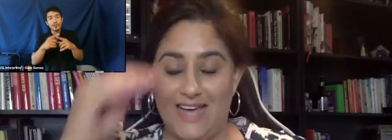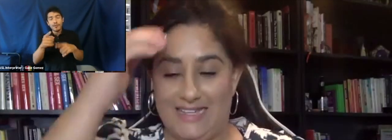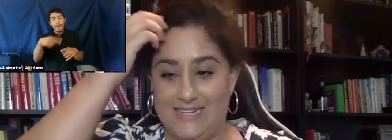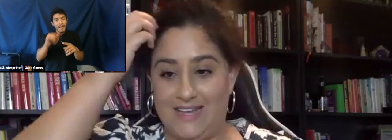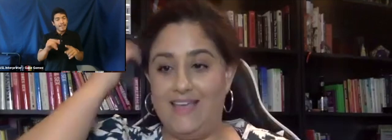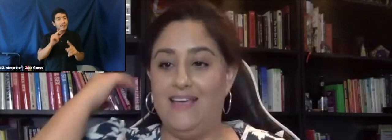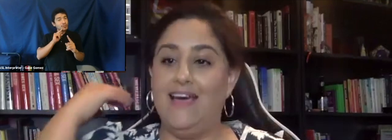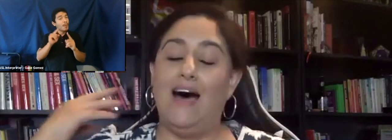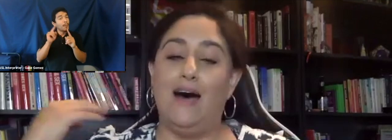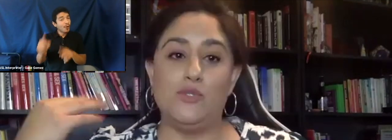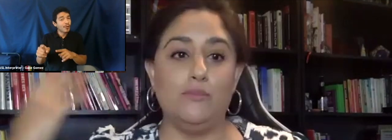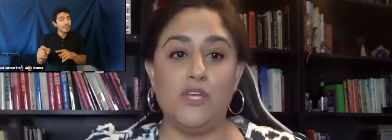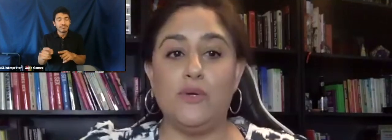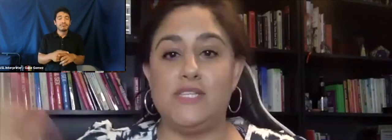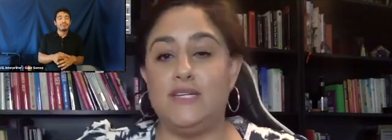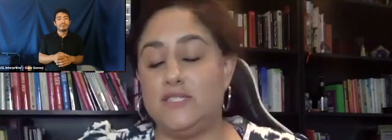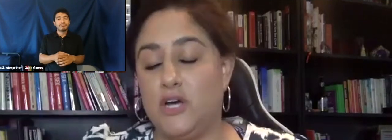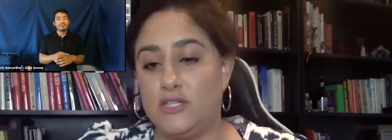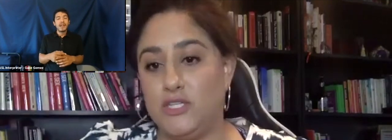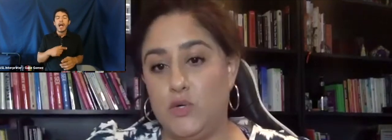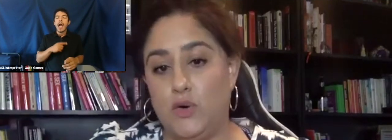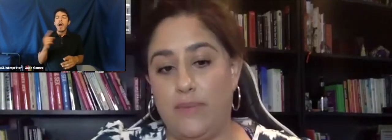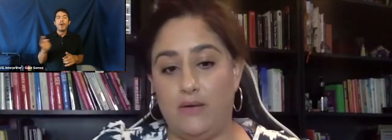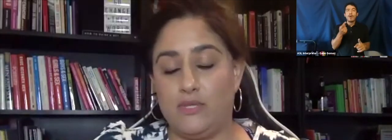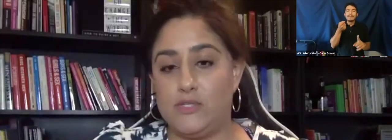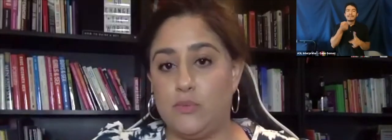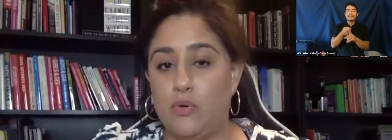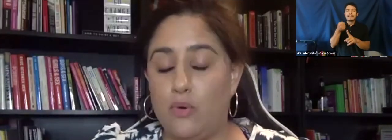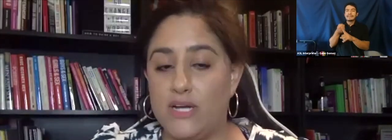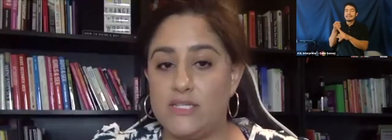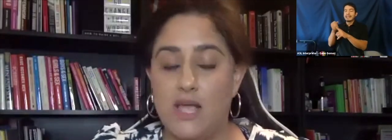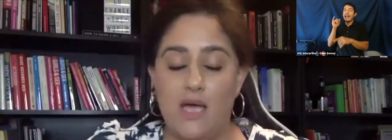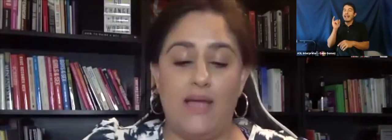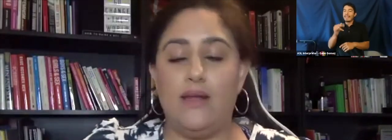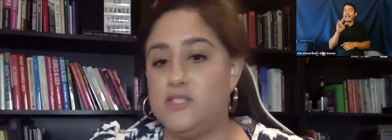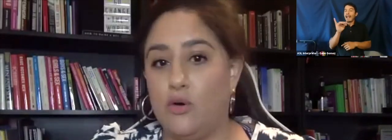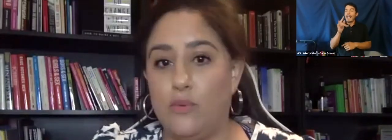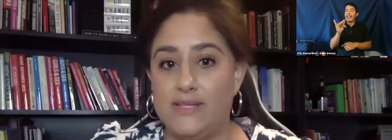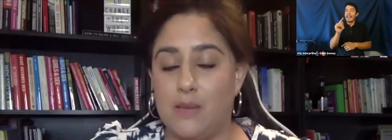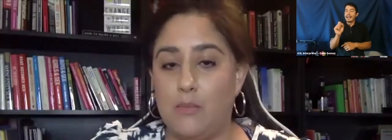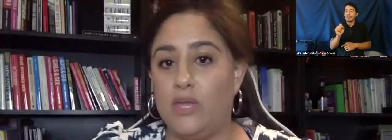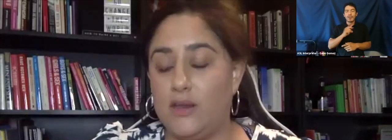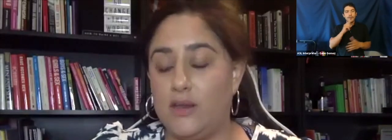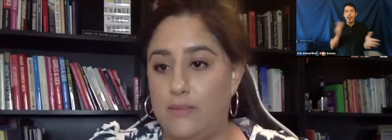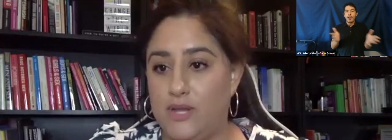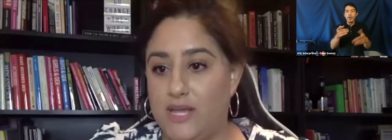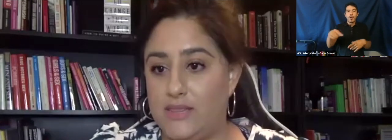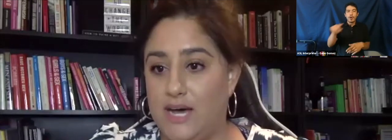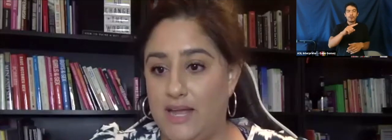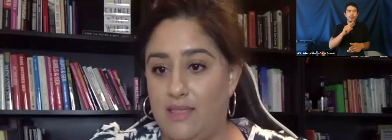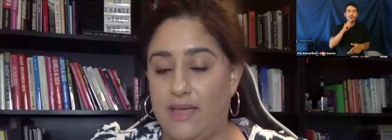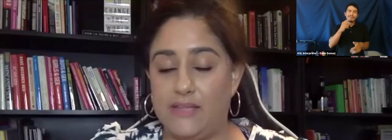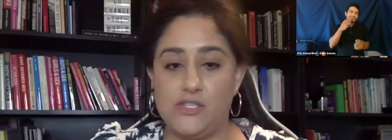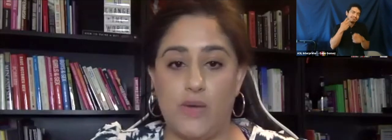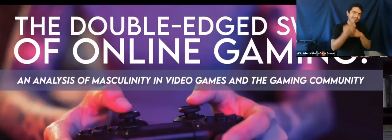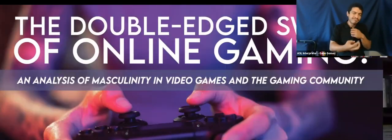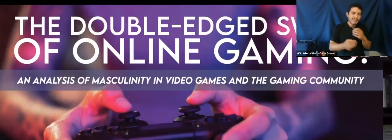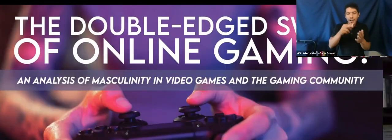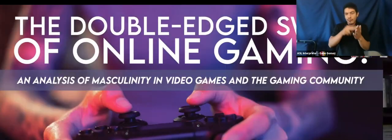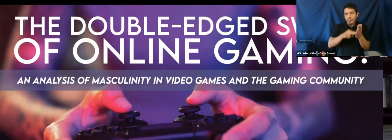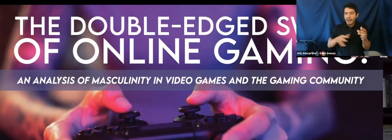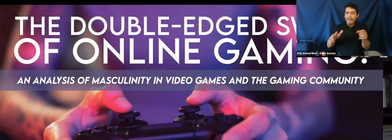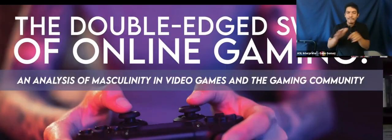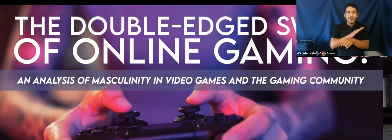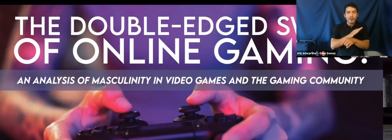That was fantastic. So I'm so excited to talk to you about this report. And as always, I'm only going to be able to hit the highlights. So I